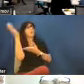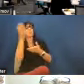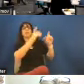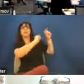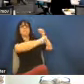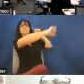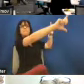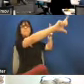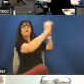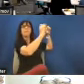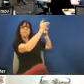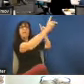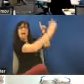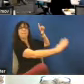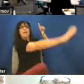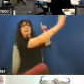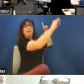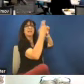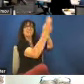in here. We're going to